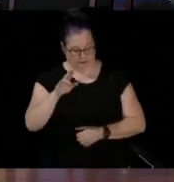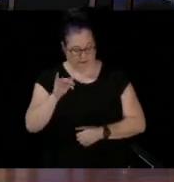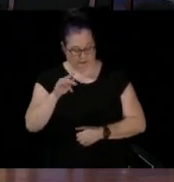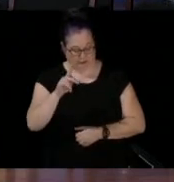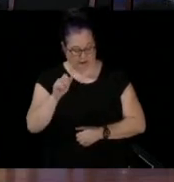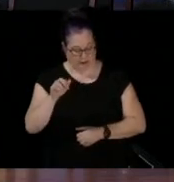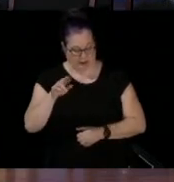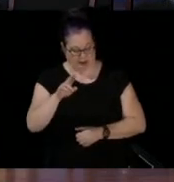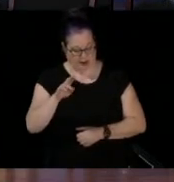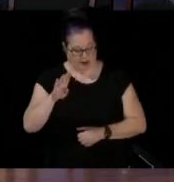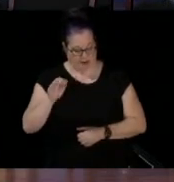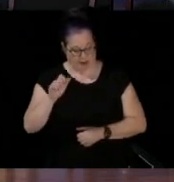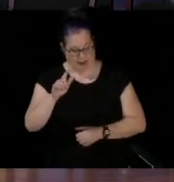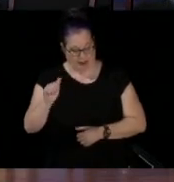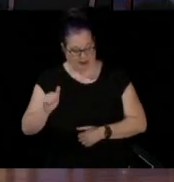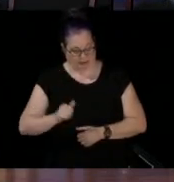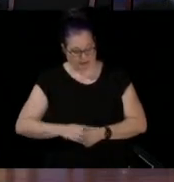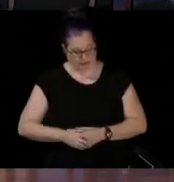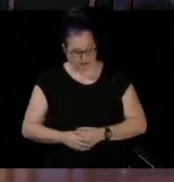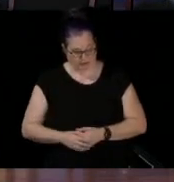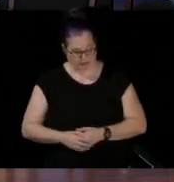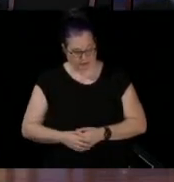Shrikar Bala.